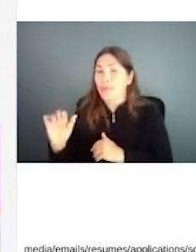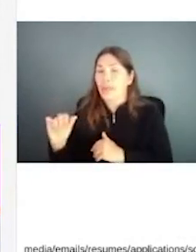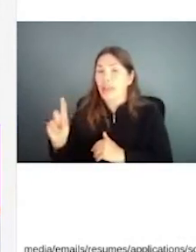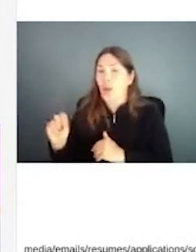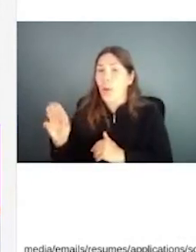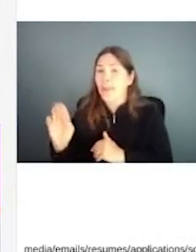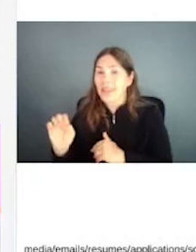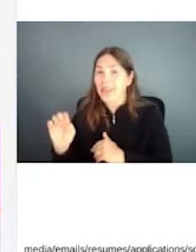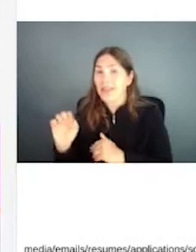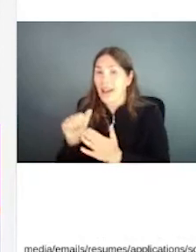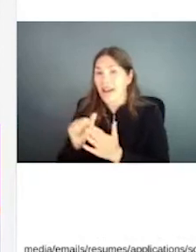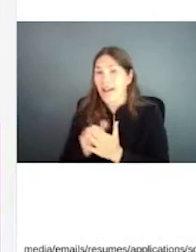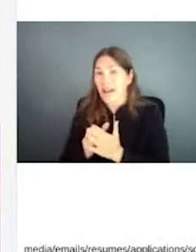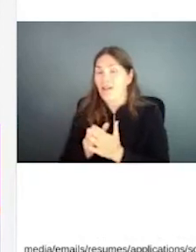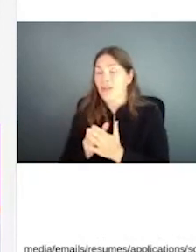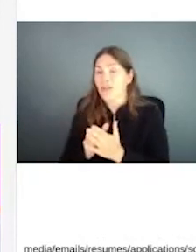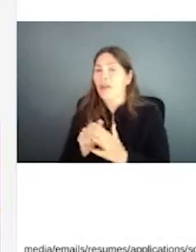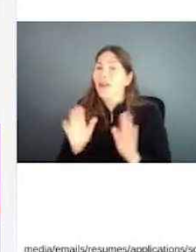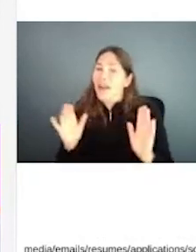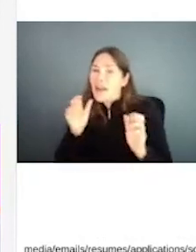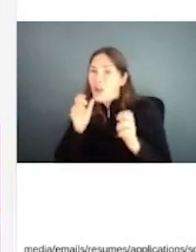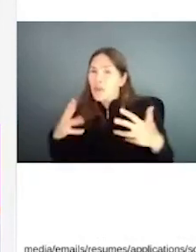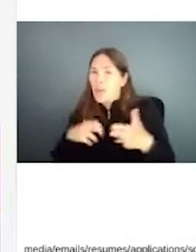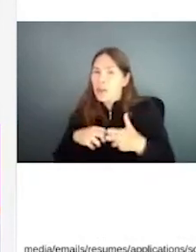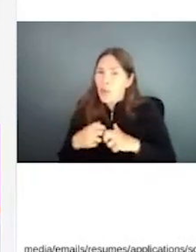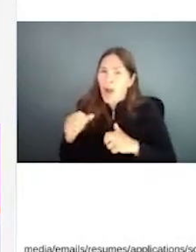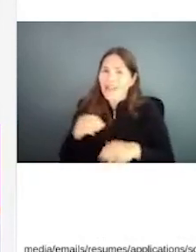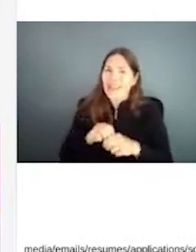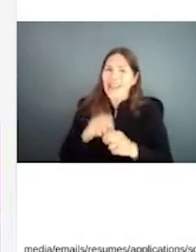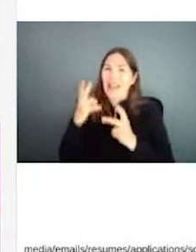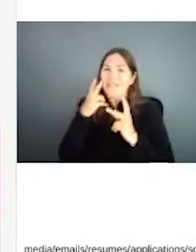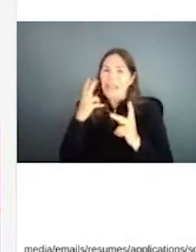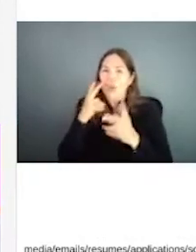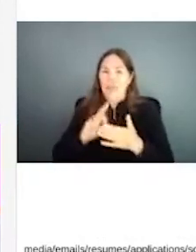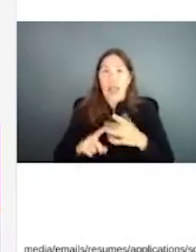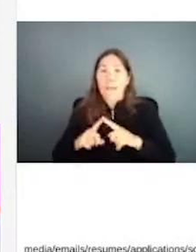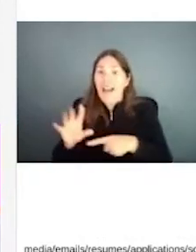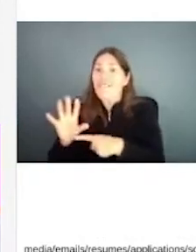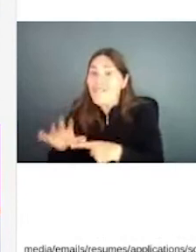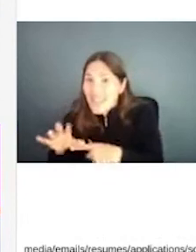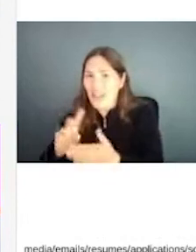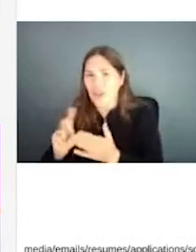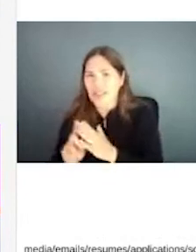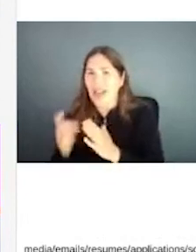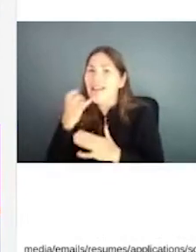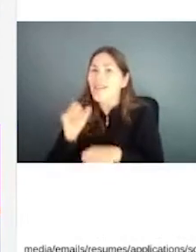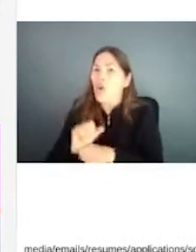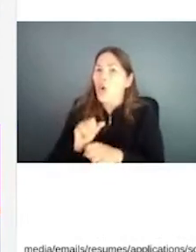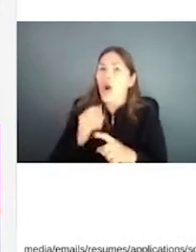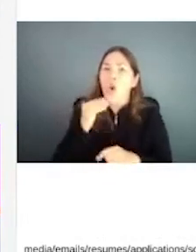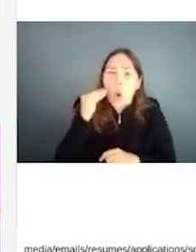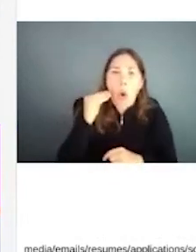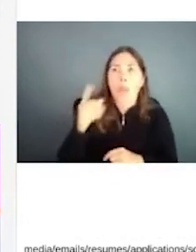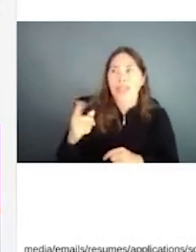account. Not so much a problem in visual design, but in video design, if they work at home in a newer